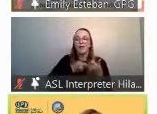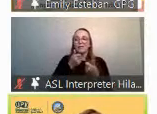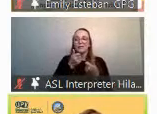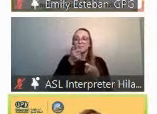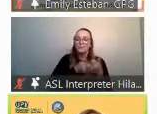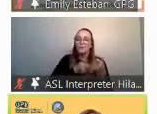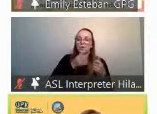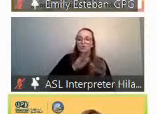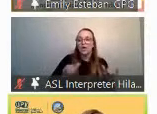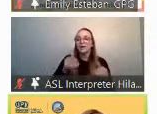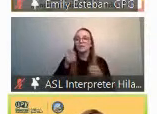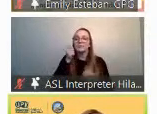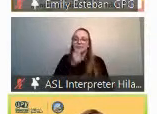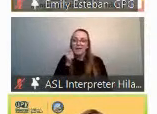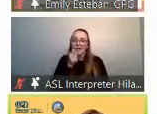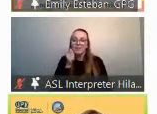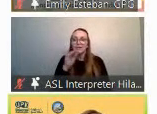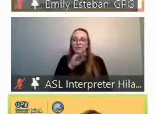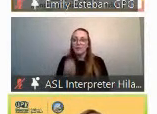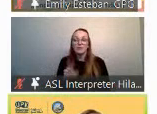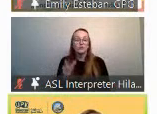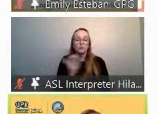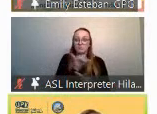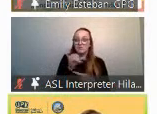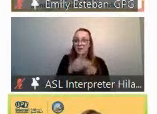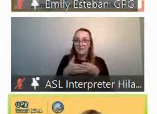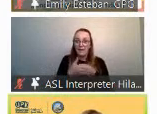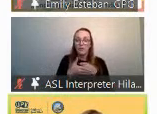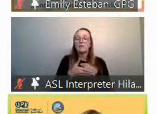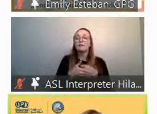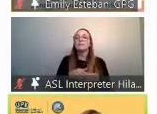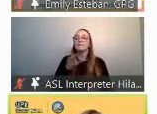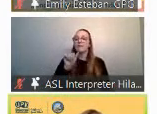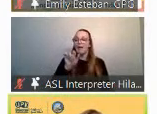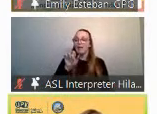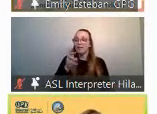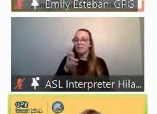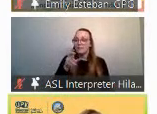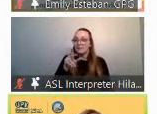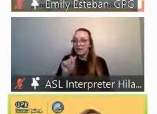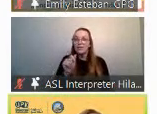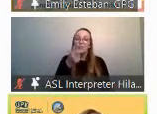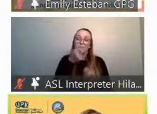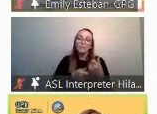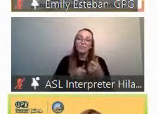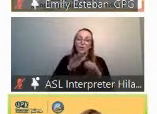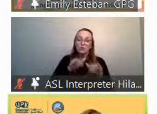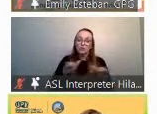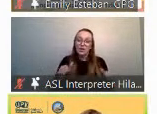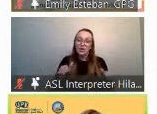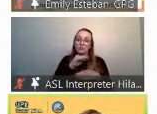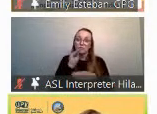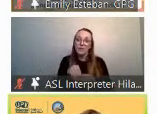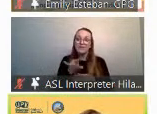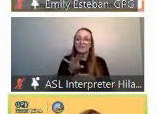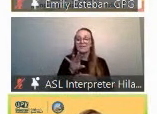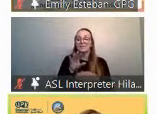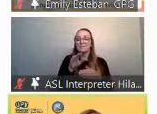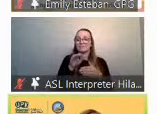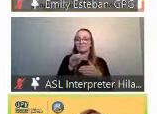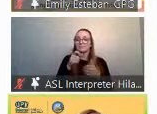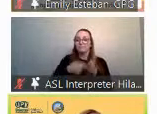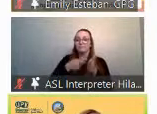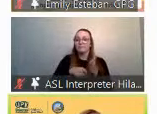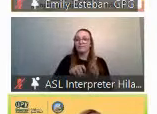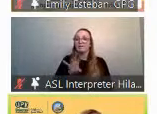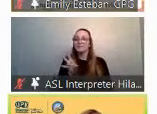So we'll pick the same county, Alameda. The per child rate is $79.39 a day,